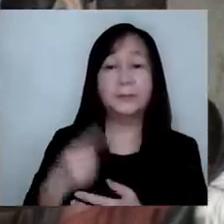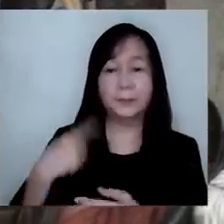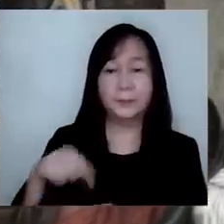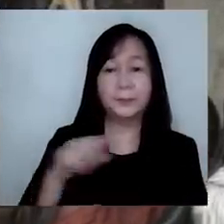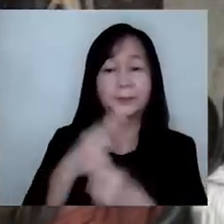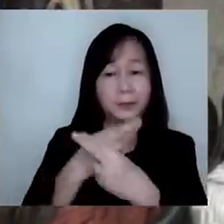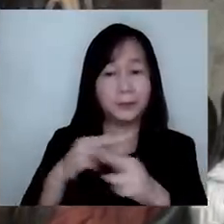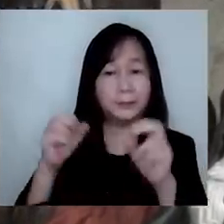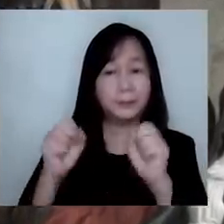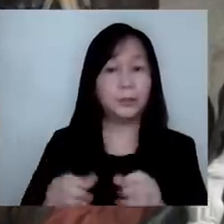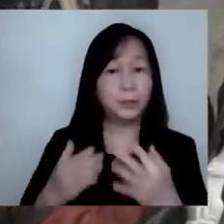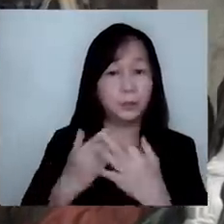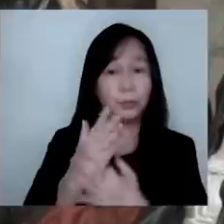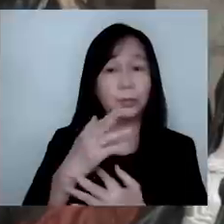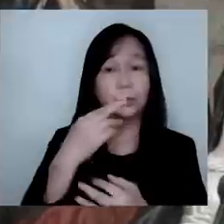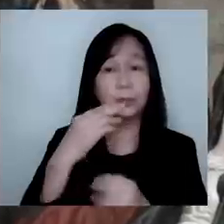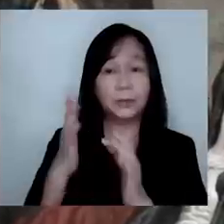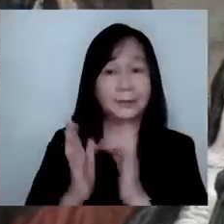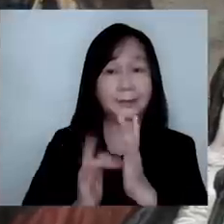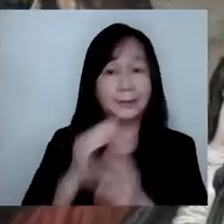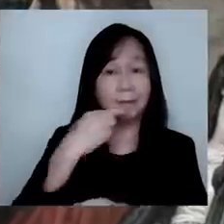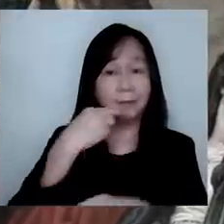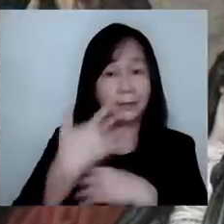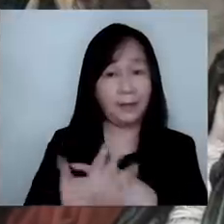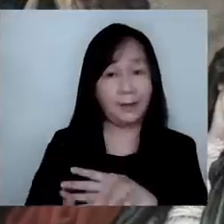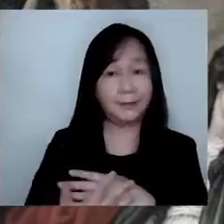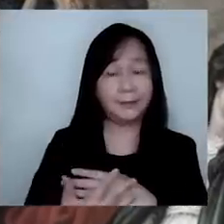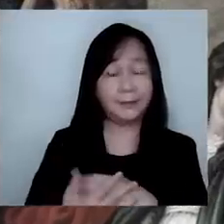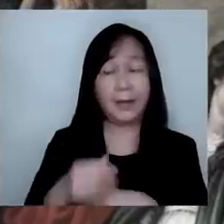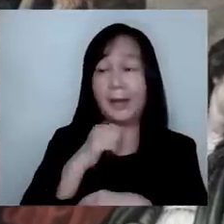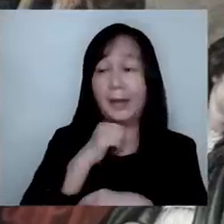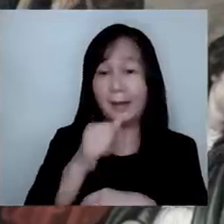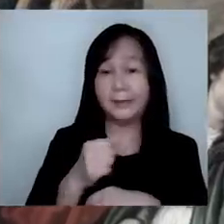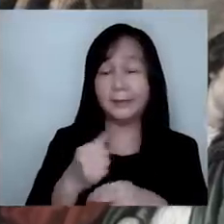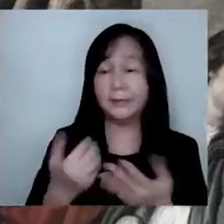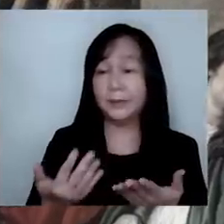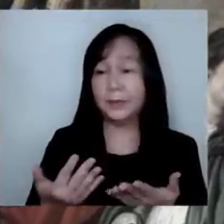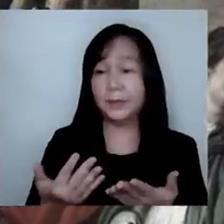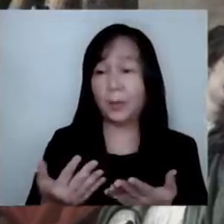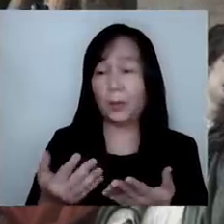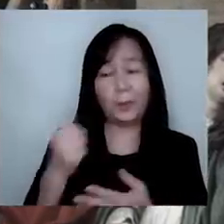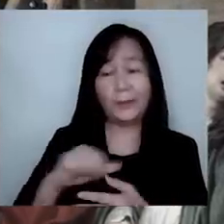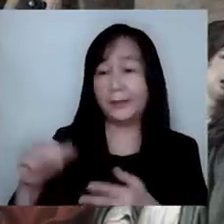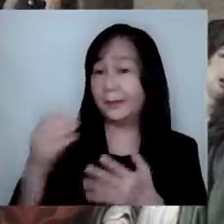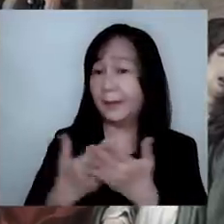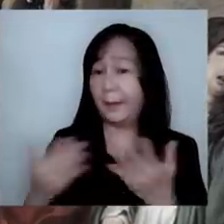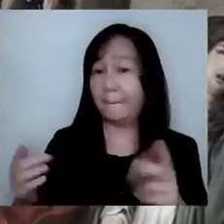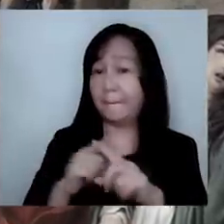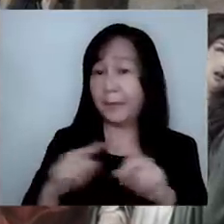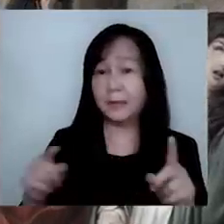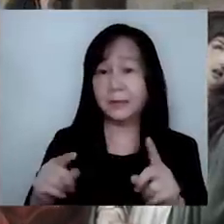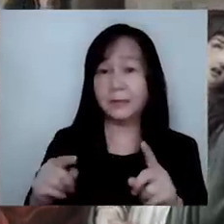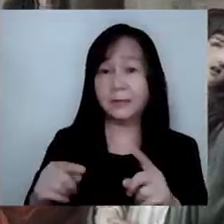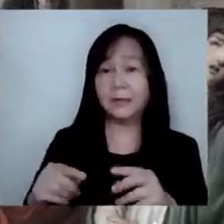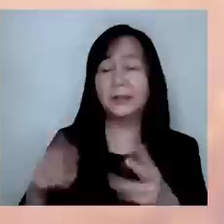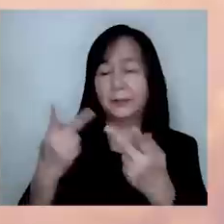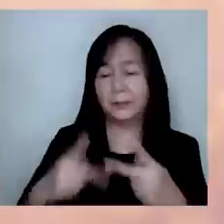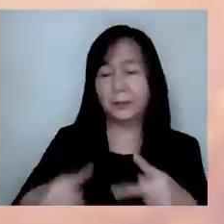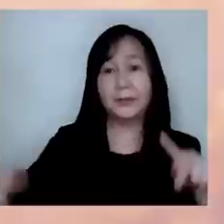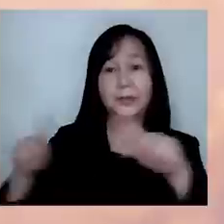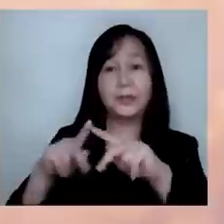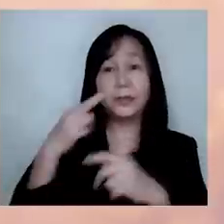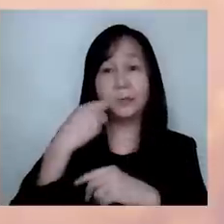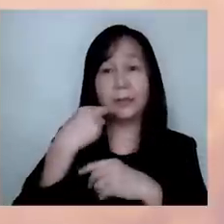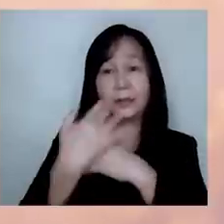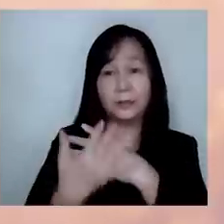so the we were redeemed not by by anything but by the precious blood of Jesus